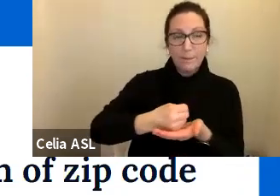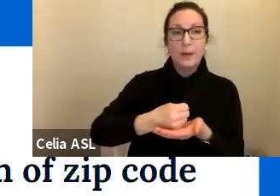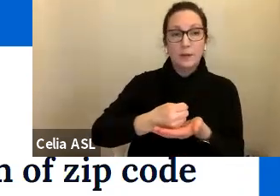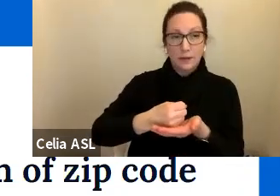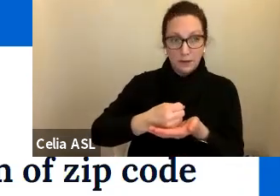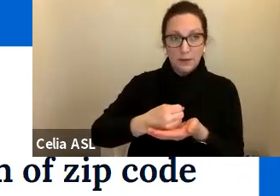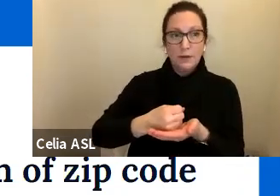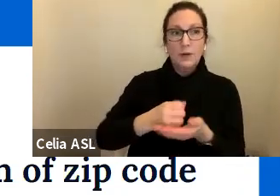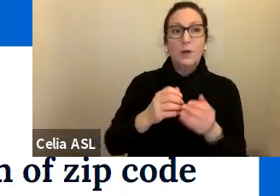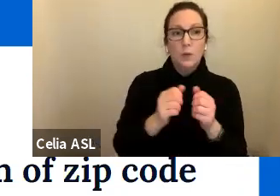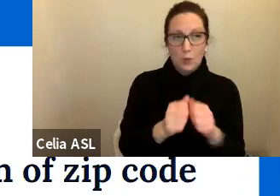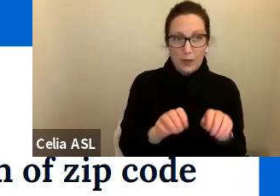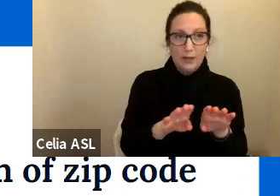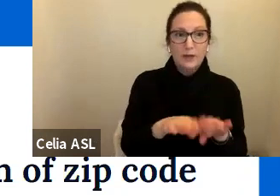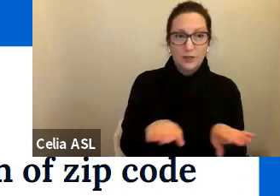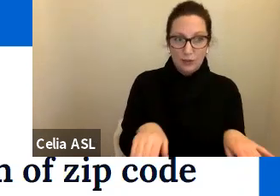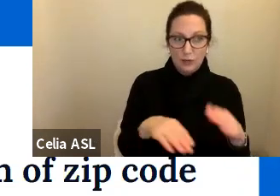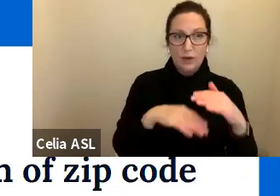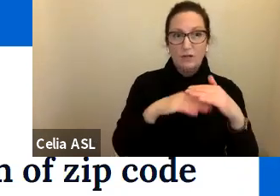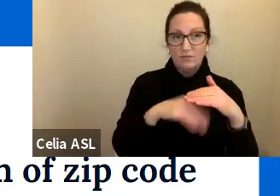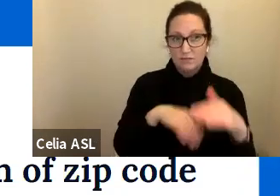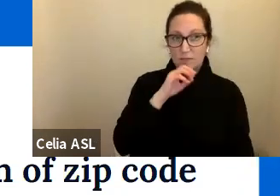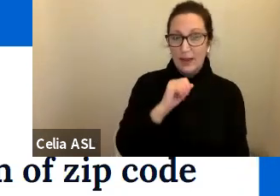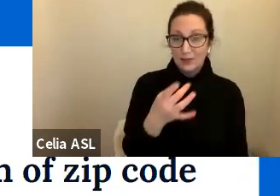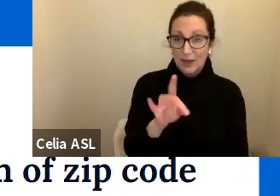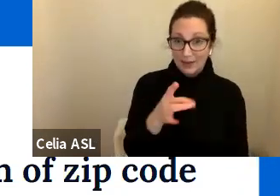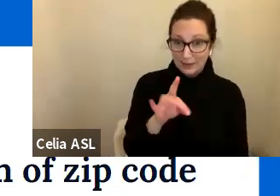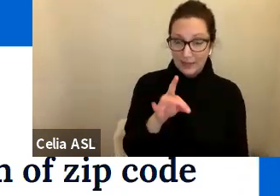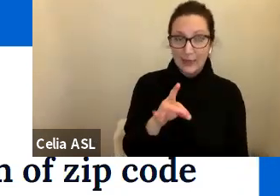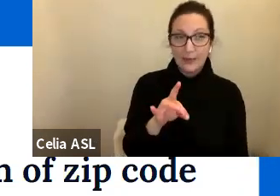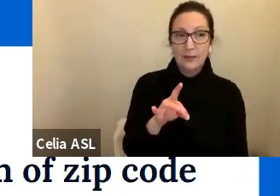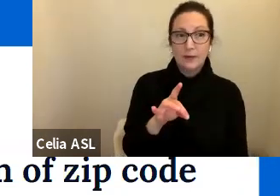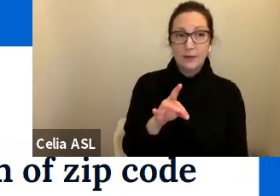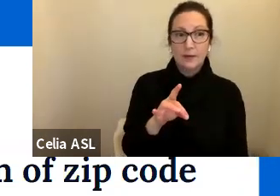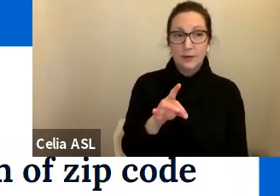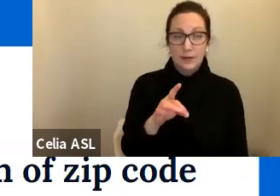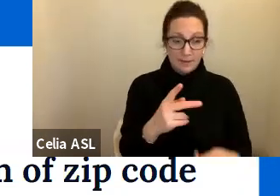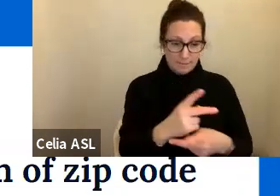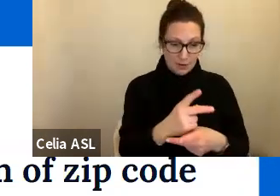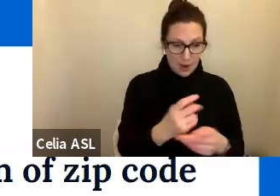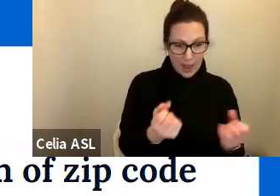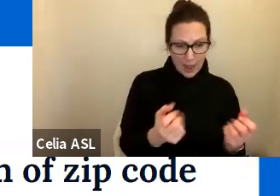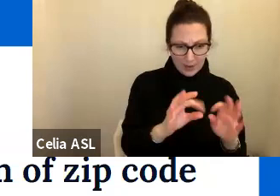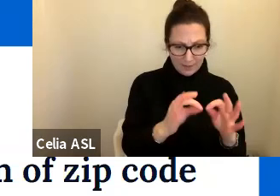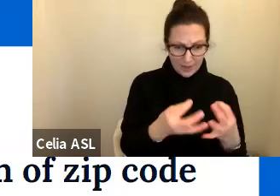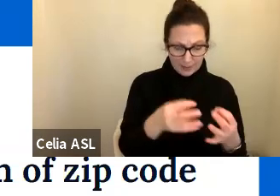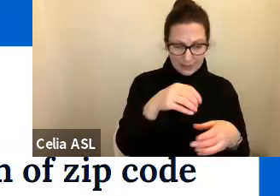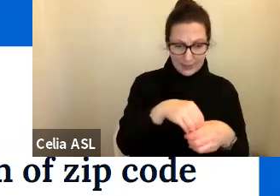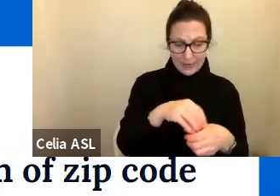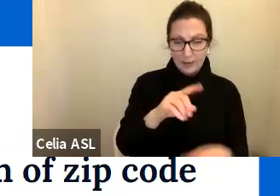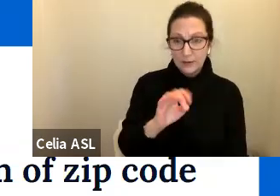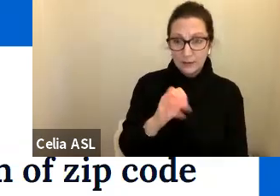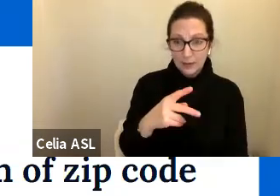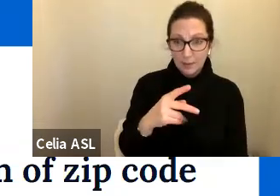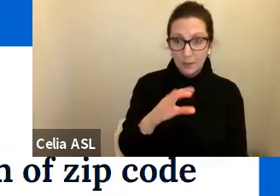income with students under the age of 18 in terms of how many families are within that zip code, I believe was provided by our partners at